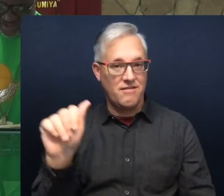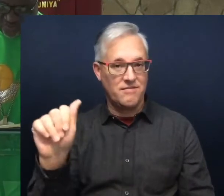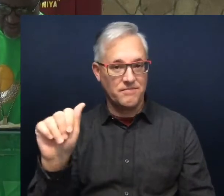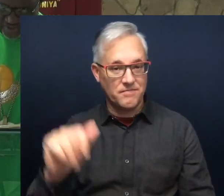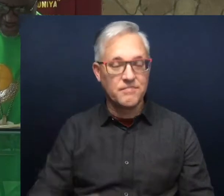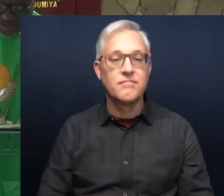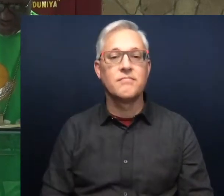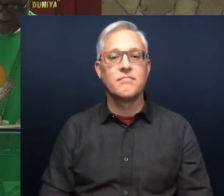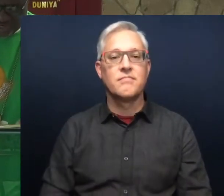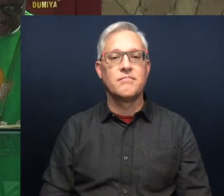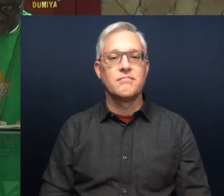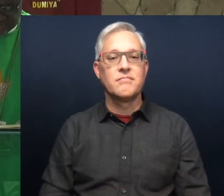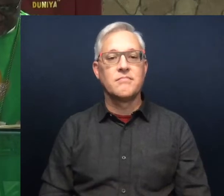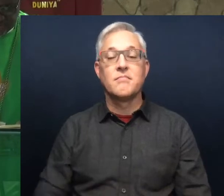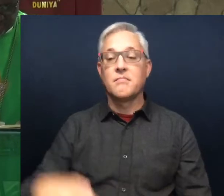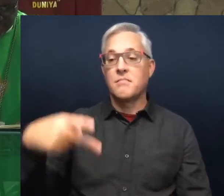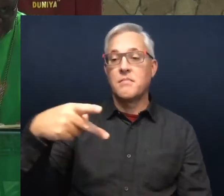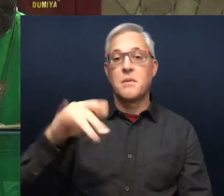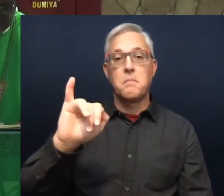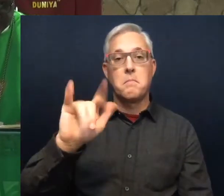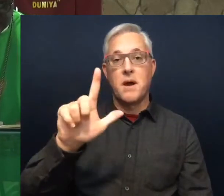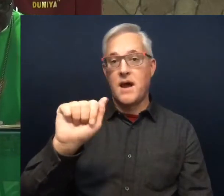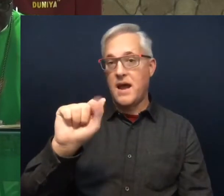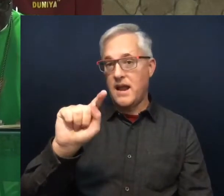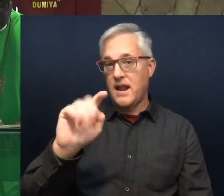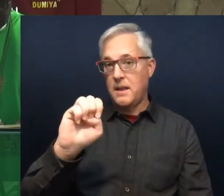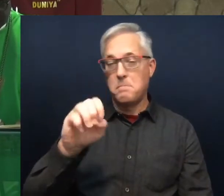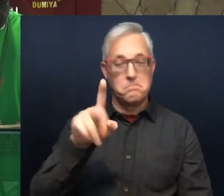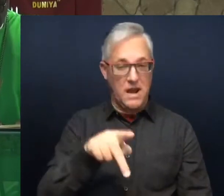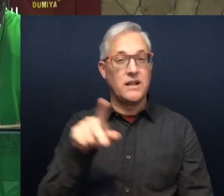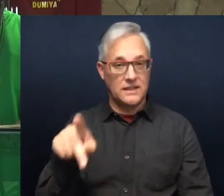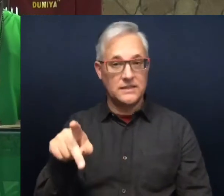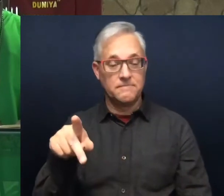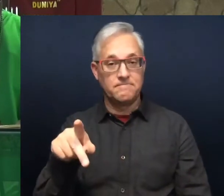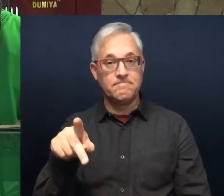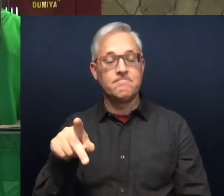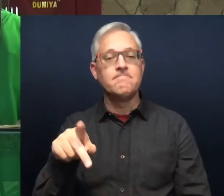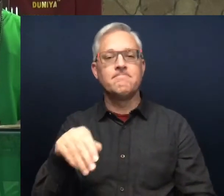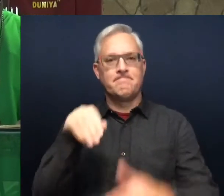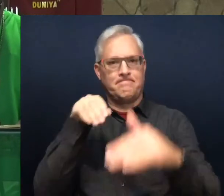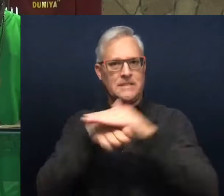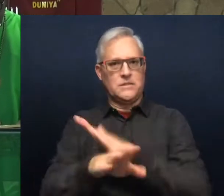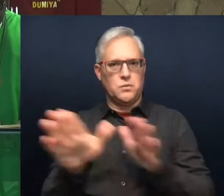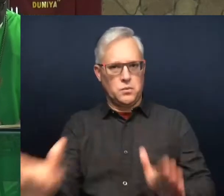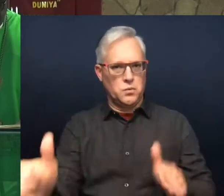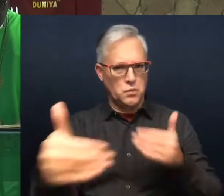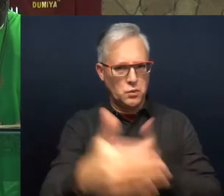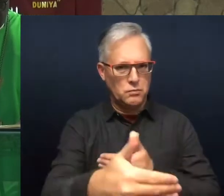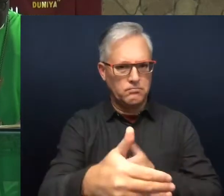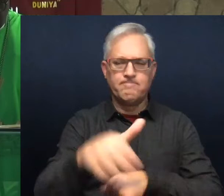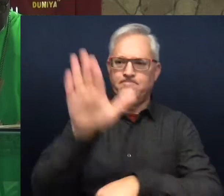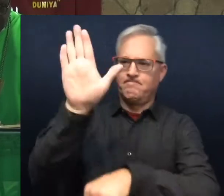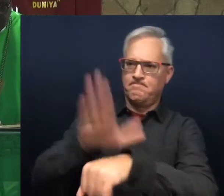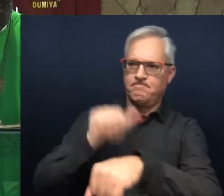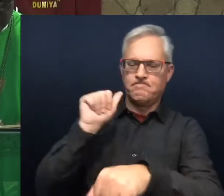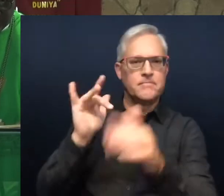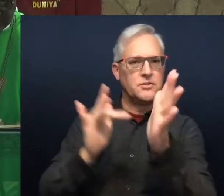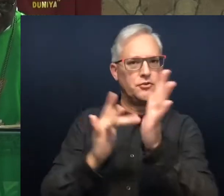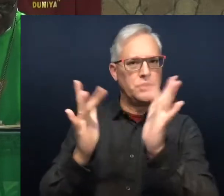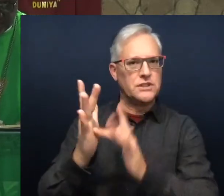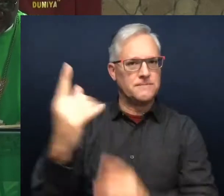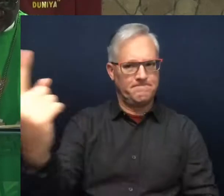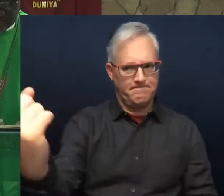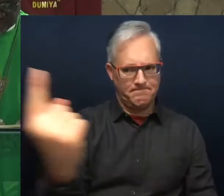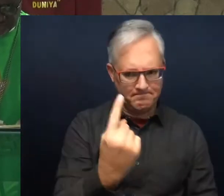Pilate then went back inside the palace, summoned Jesus, and asked him, "Are you